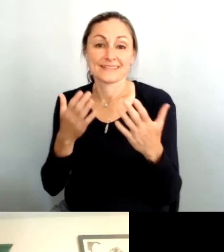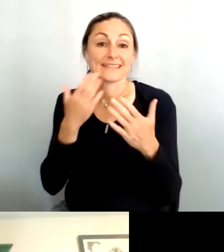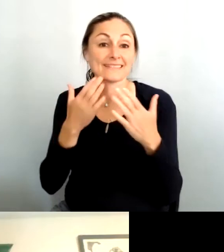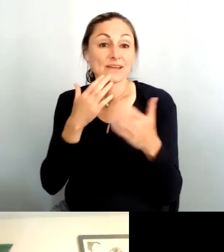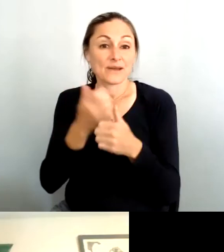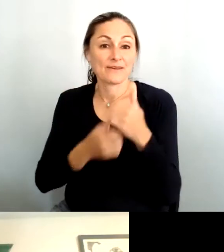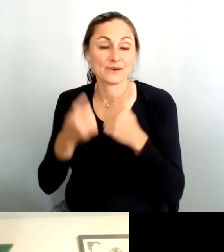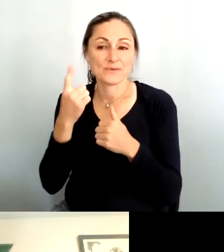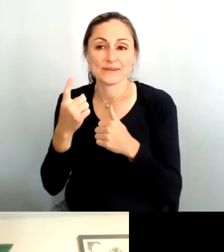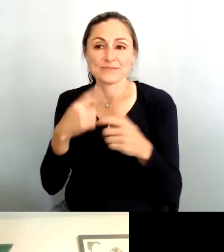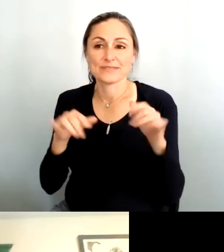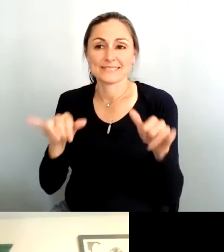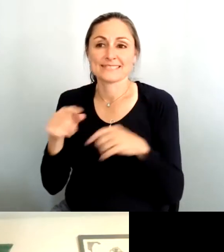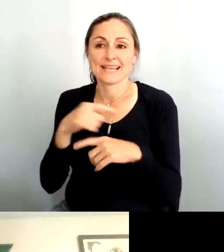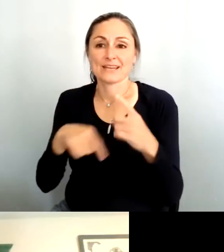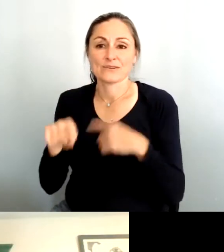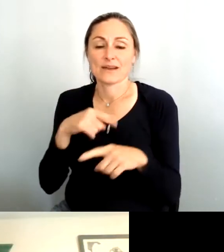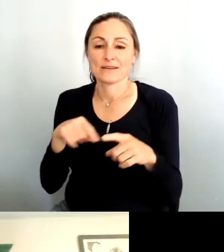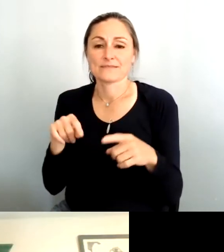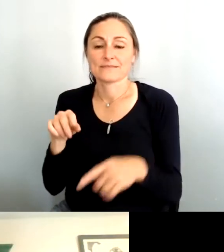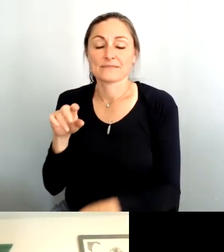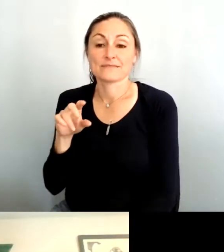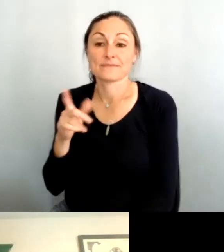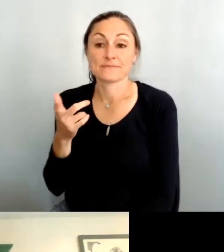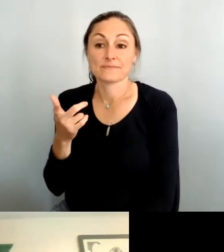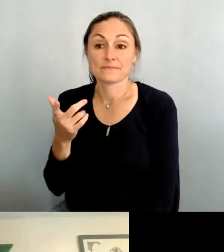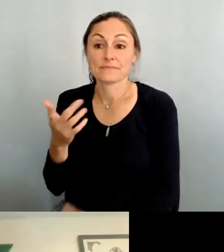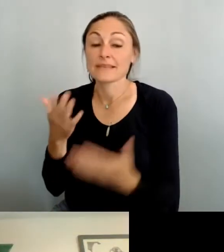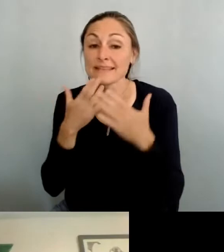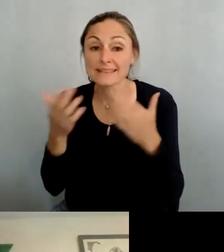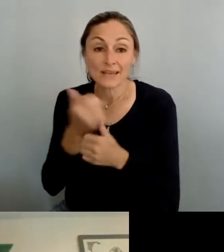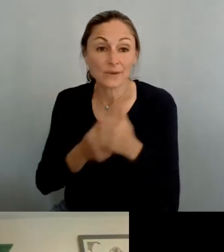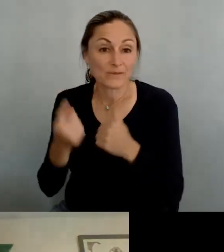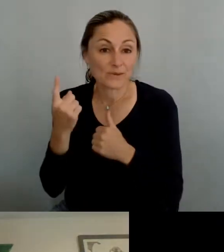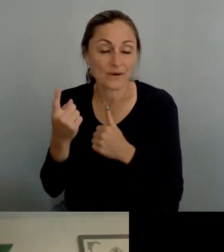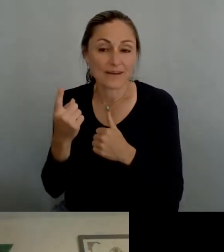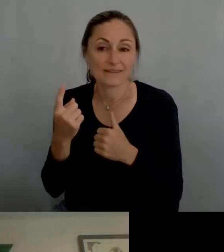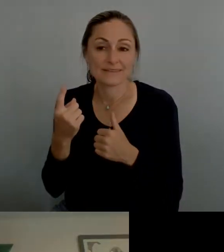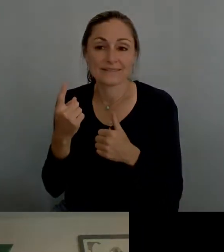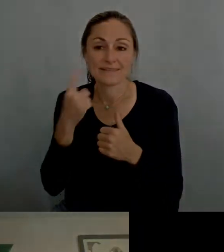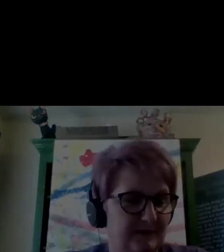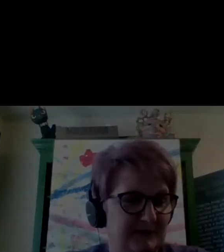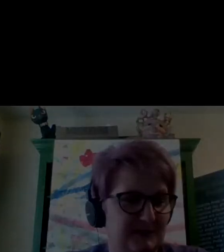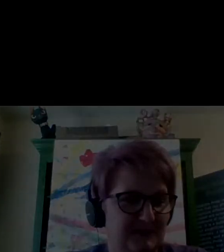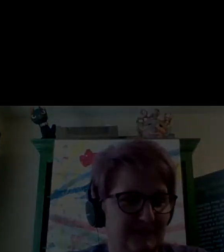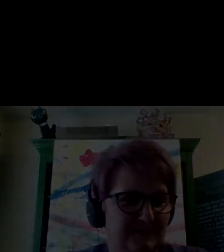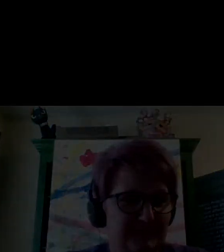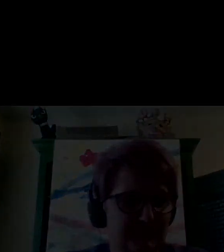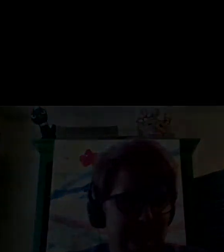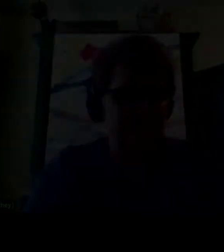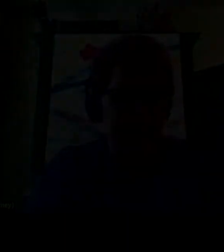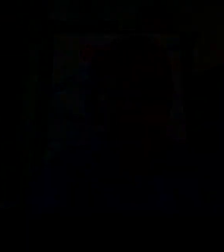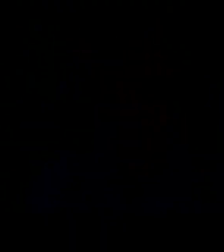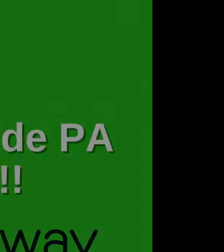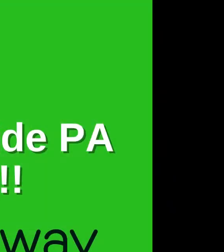for staying around. Yeah. So thank you, everyone, for joining us for another edition of...